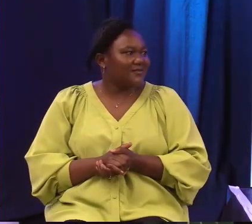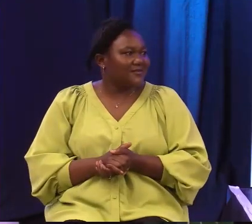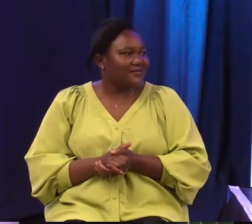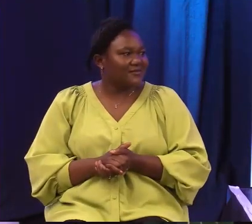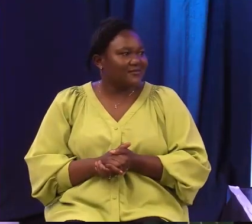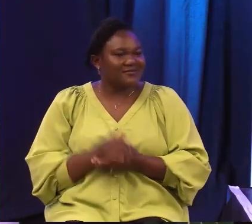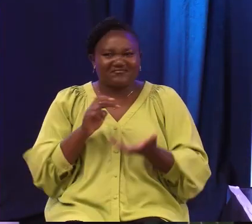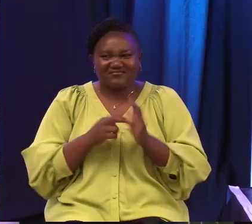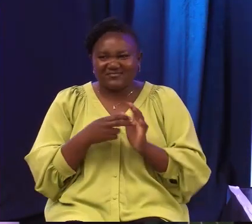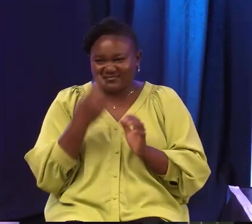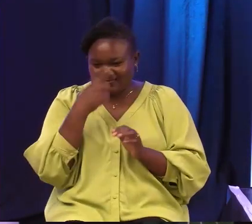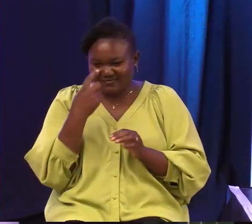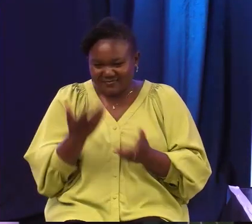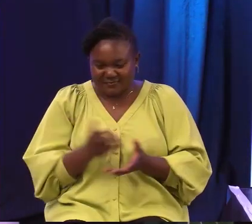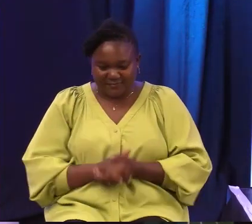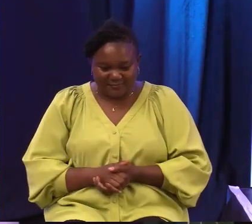Okay.